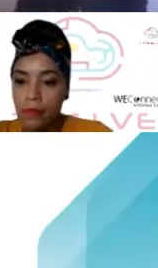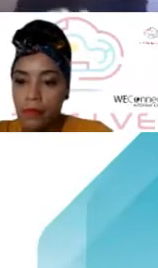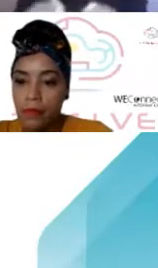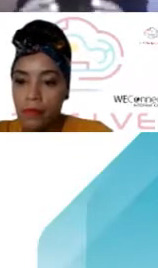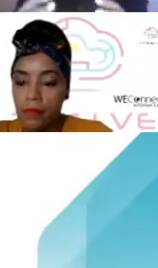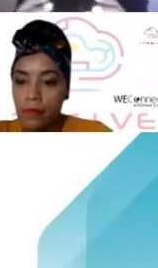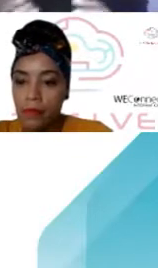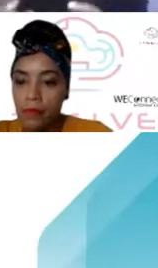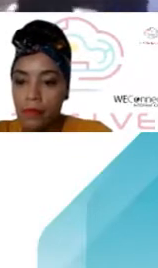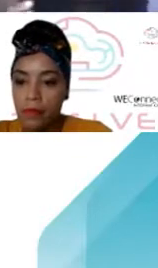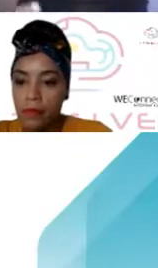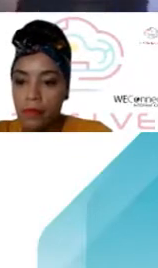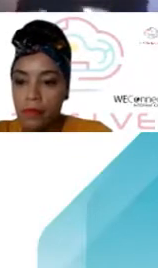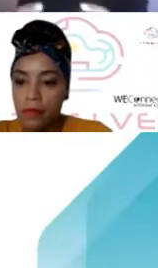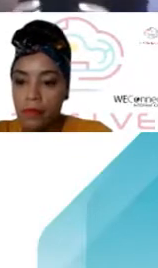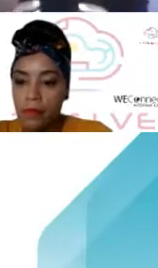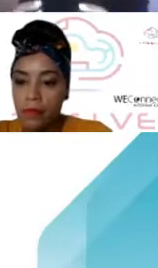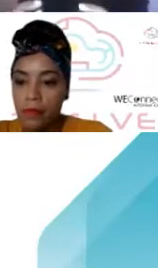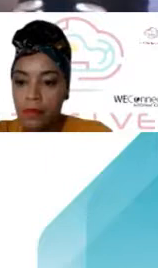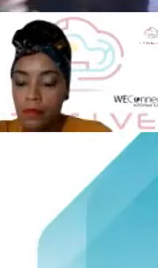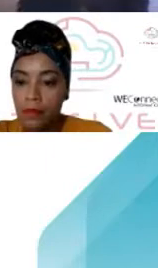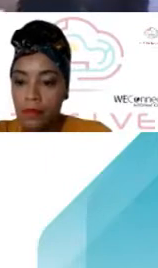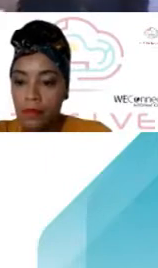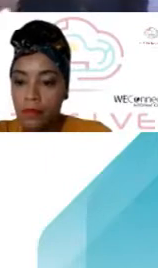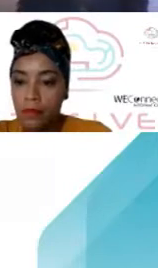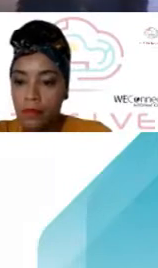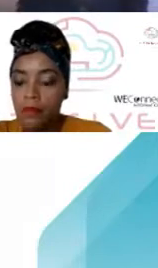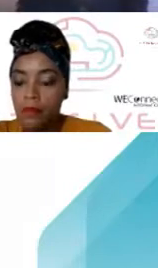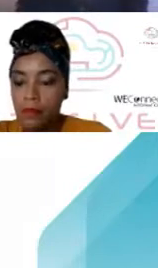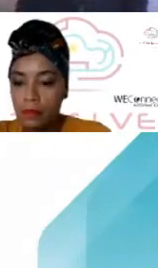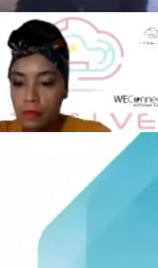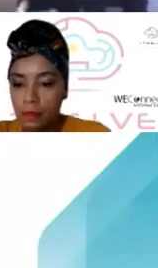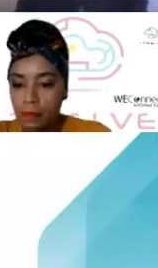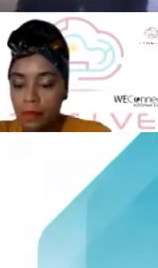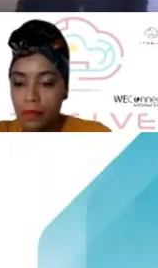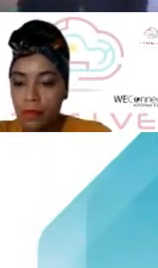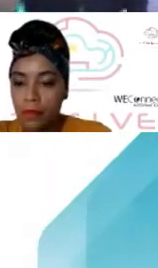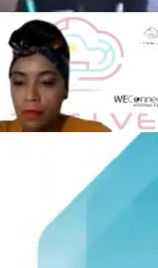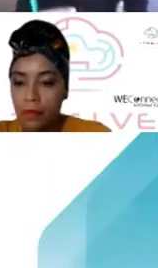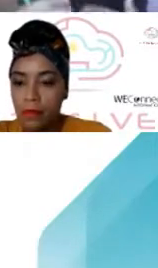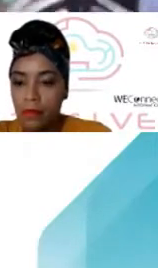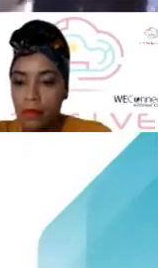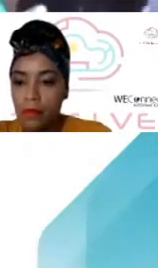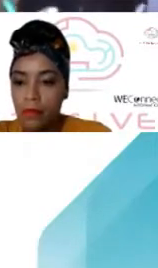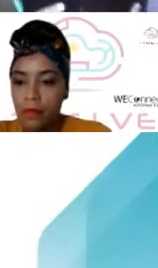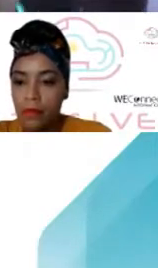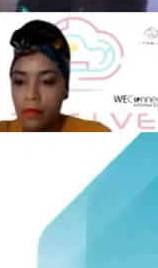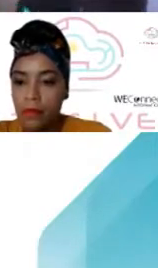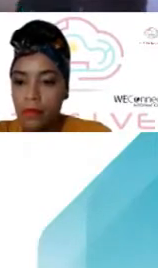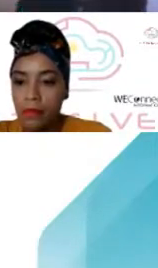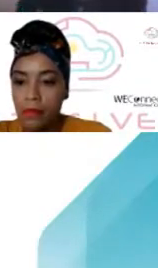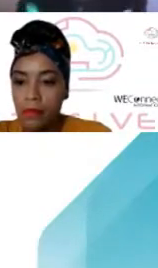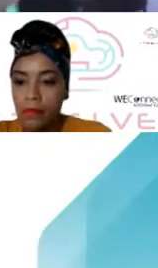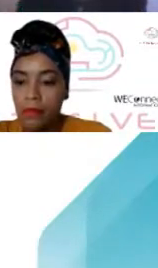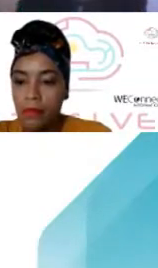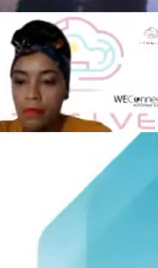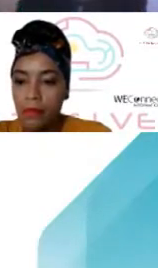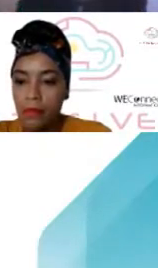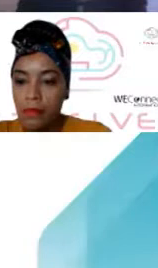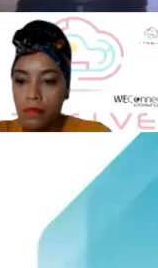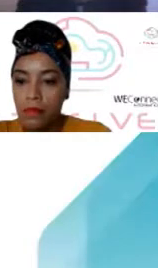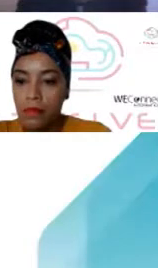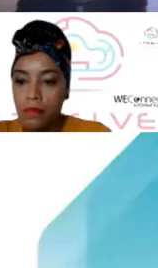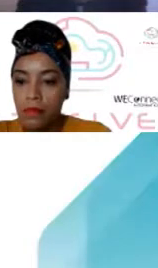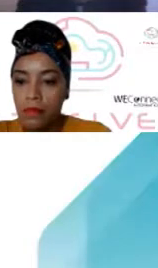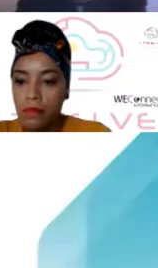with a lot of these funds, somebody's asking, can I kindly request that we touch on